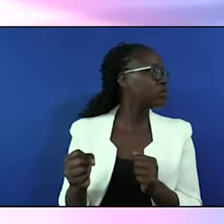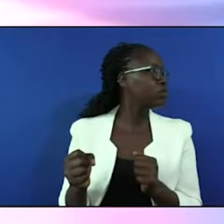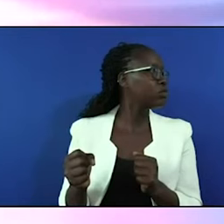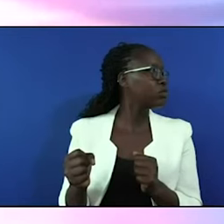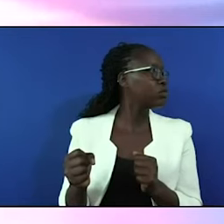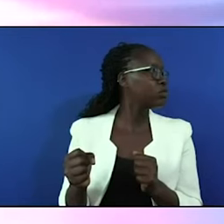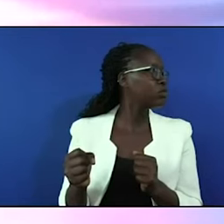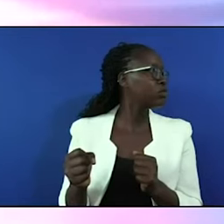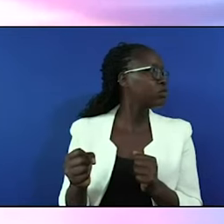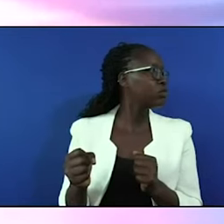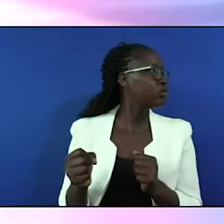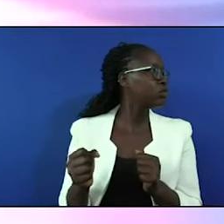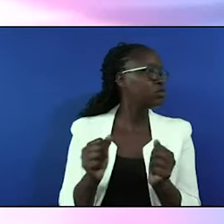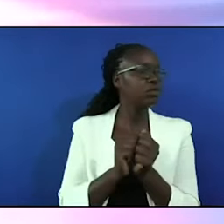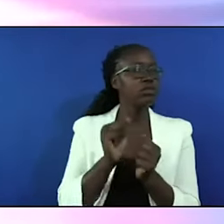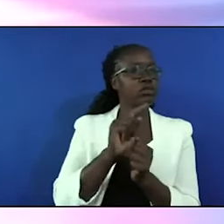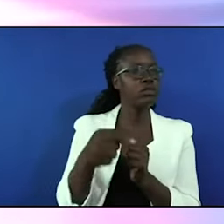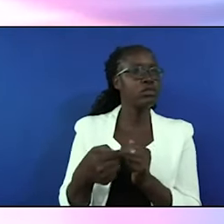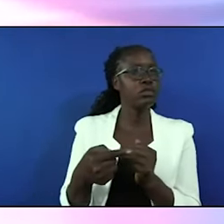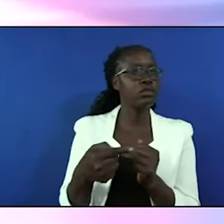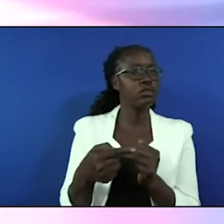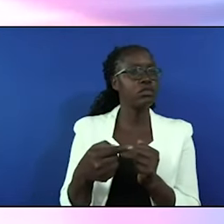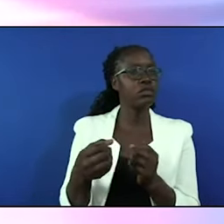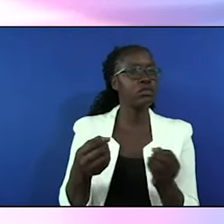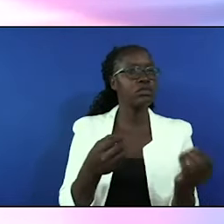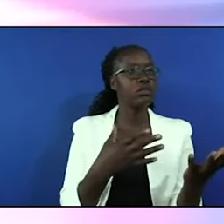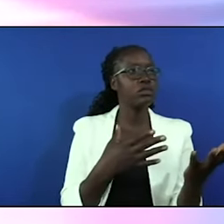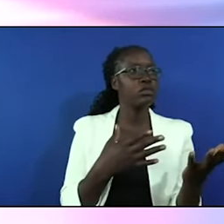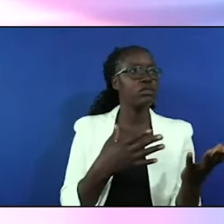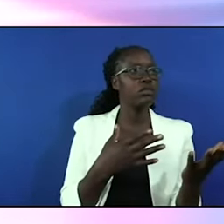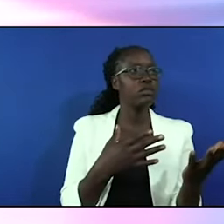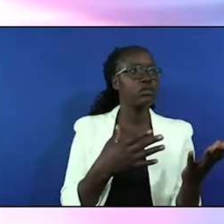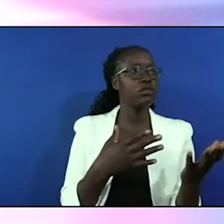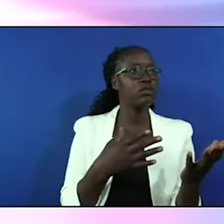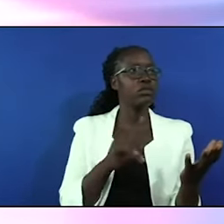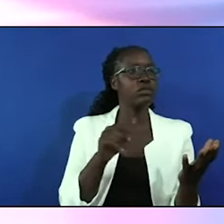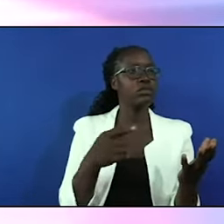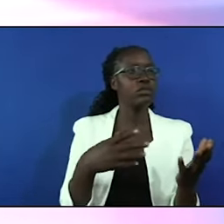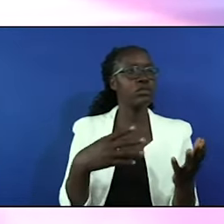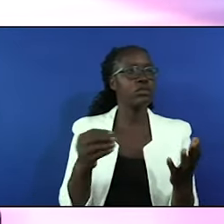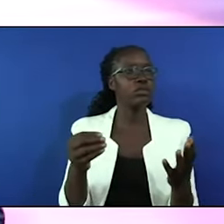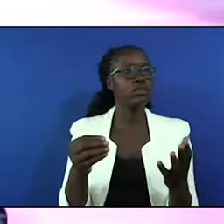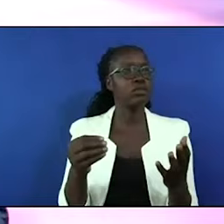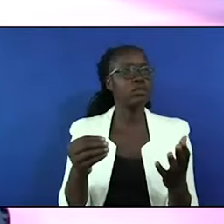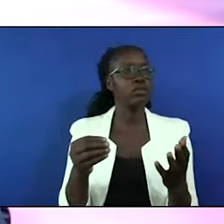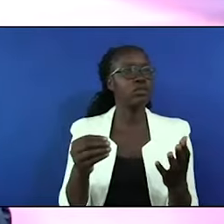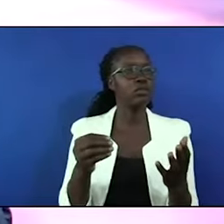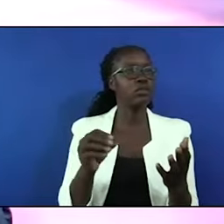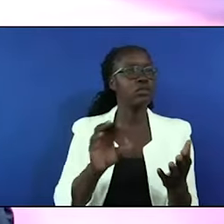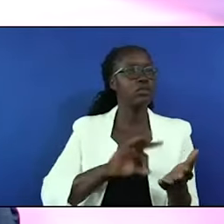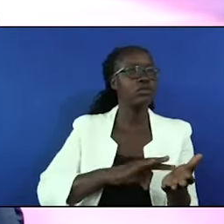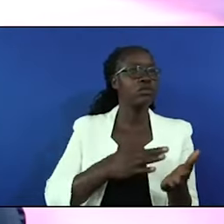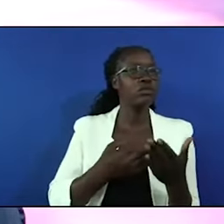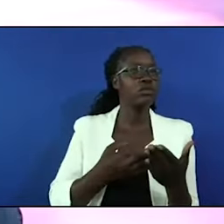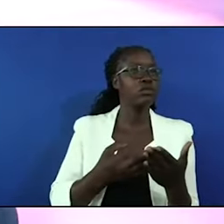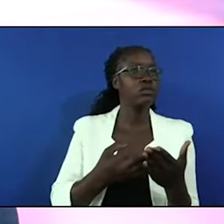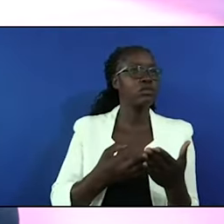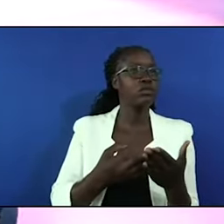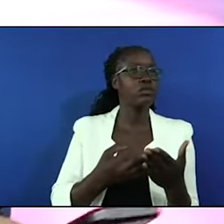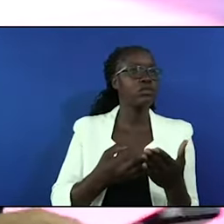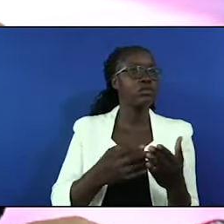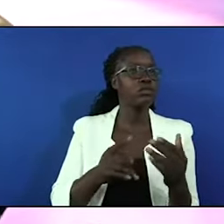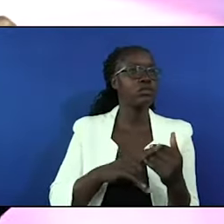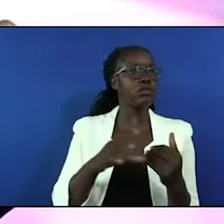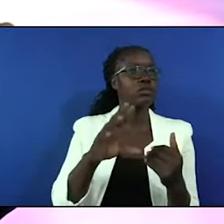salary. 15,000. Then I gave here 1,500. Local church funds, combined offering,